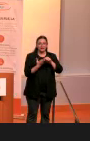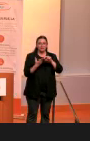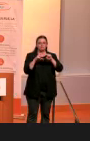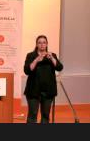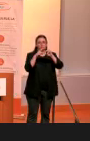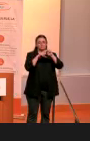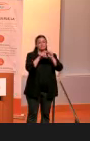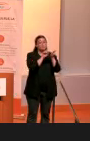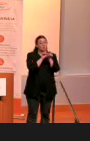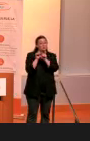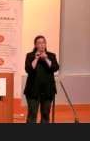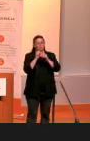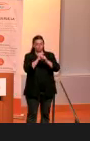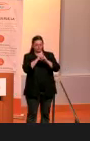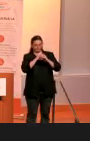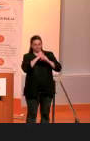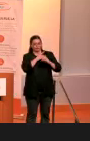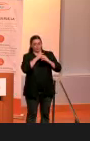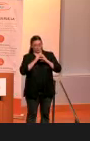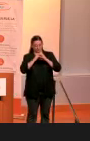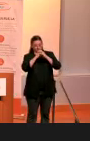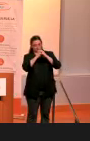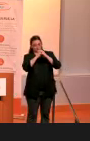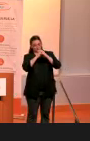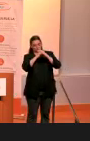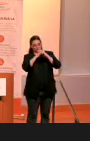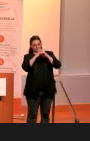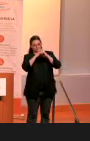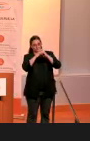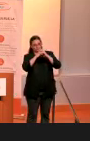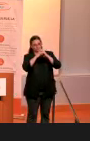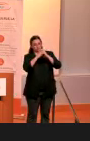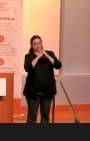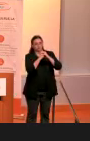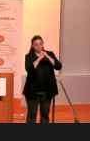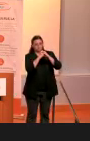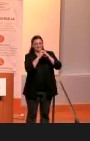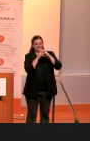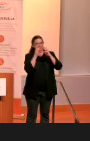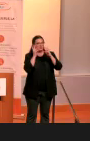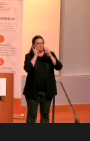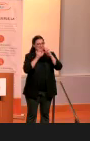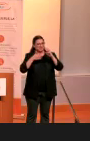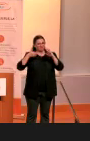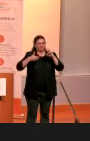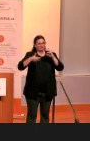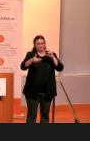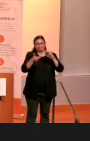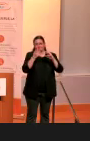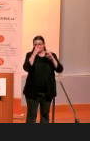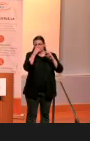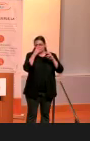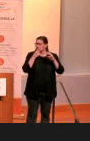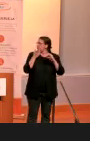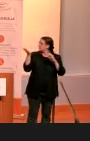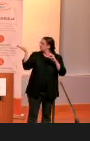rate of artery thickening or plaques in lupus patients. And you can kind of see that that happens at every decade of life that